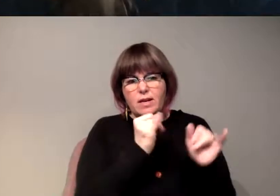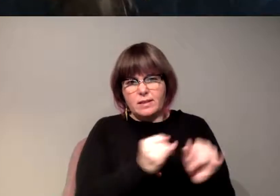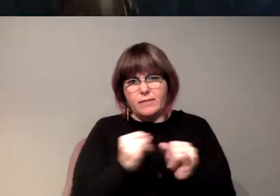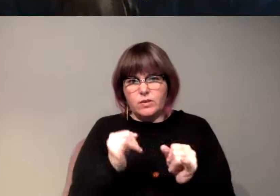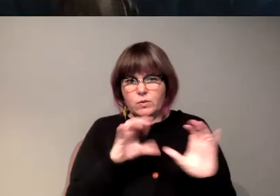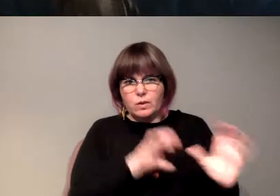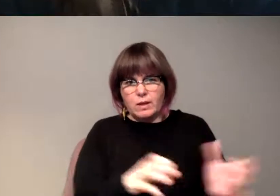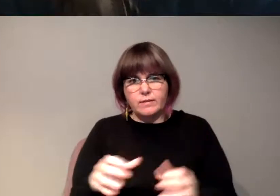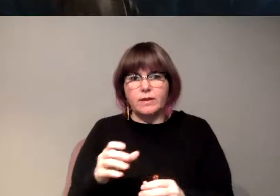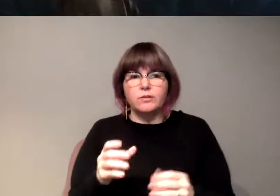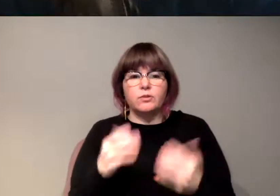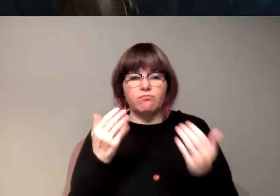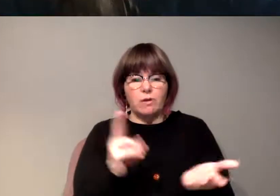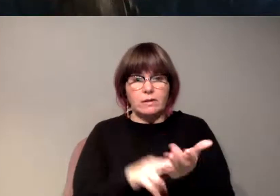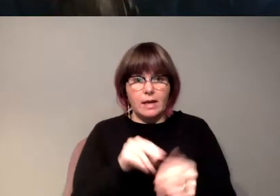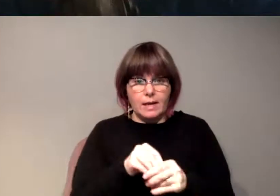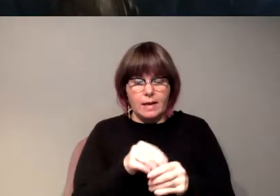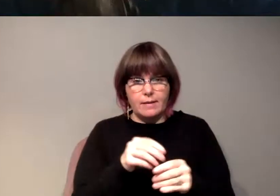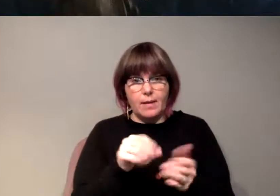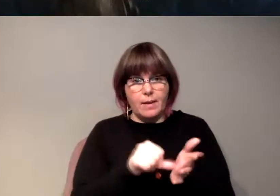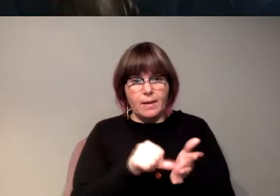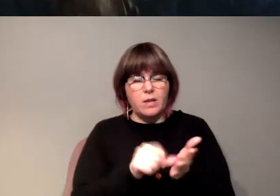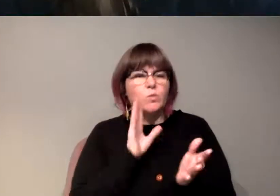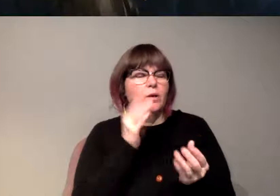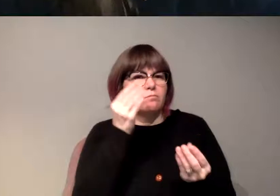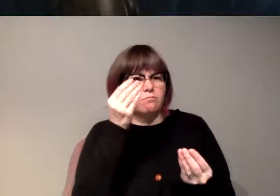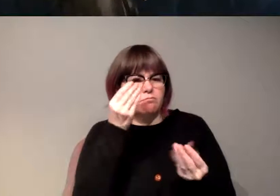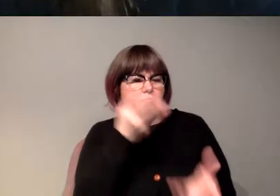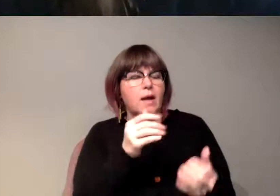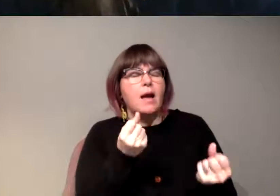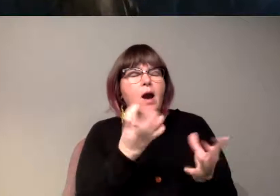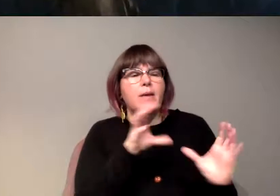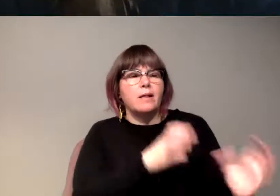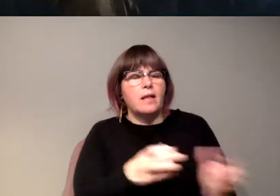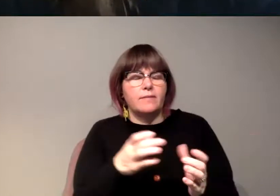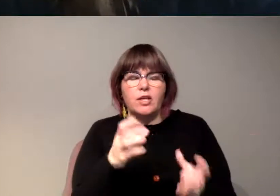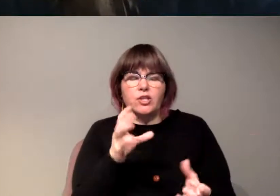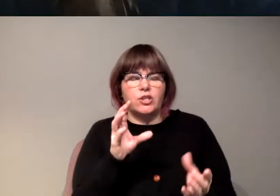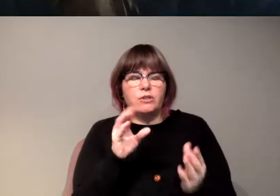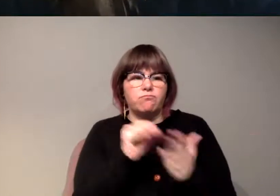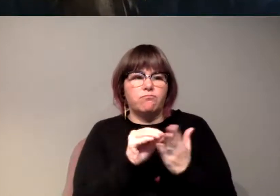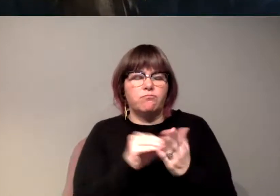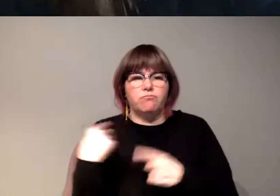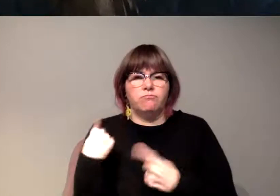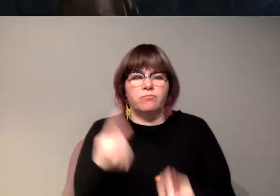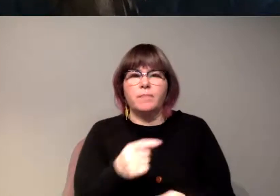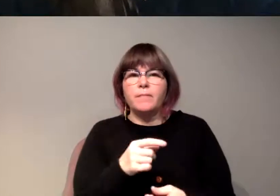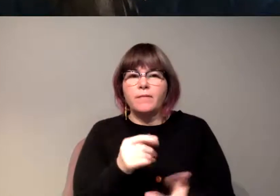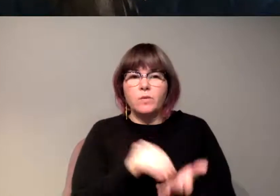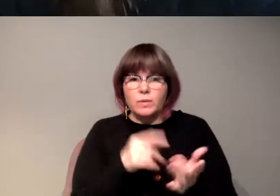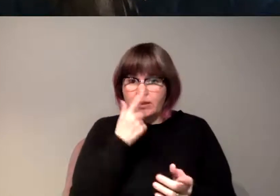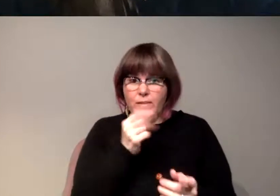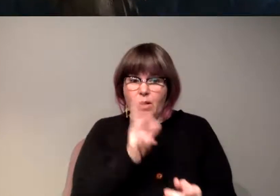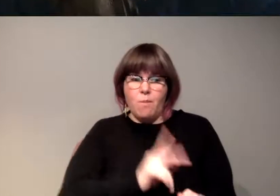So as soon as you log in on the main page, it will tell you how many classifications you've made to date. So if students are interested, they can see their